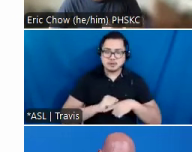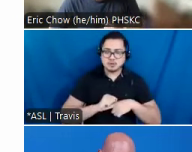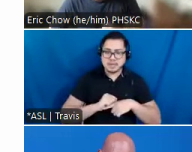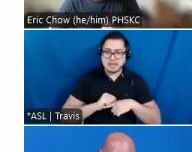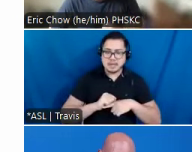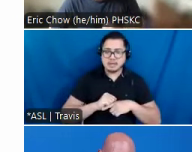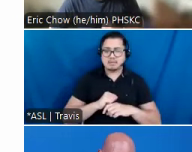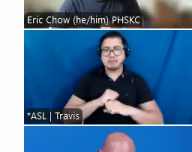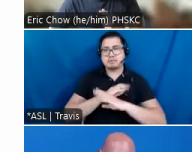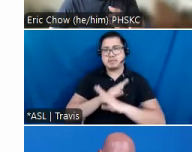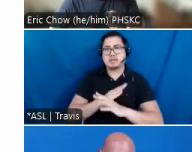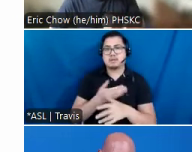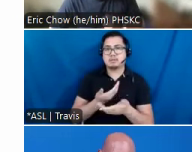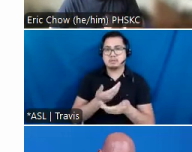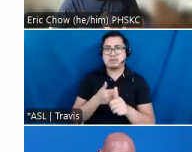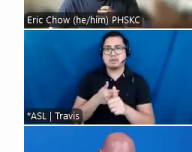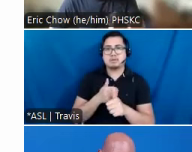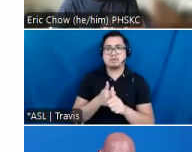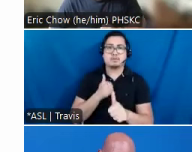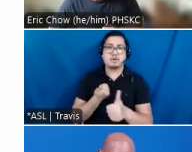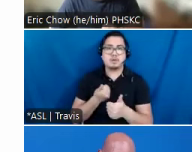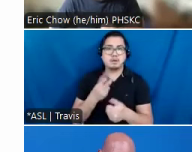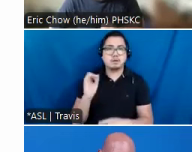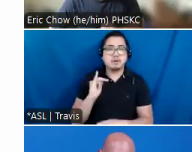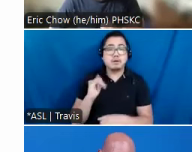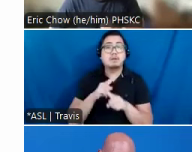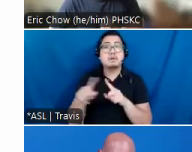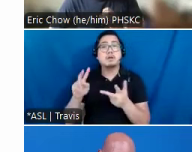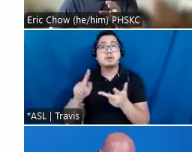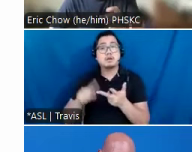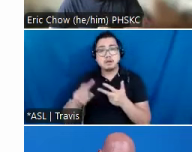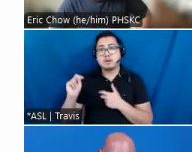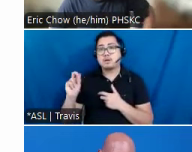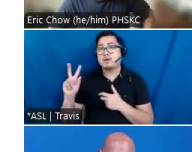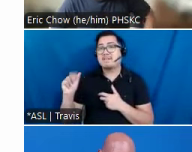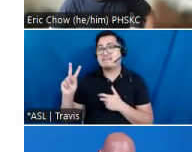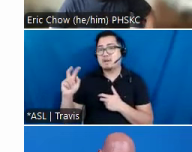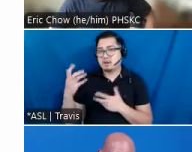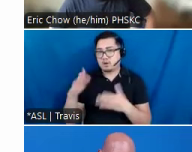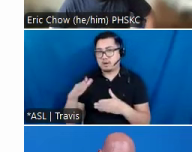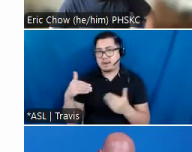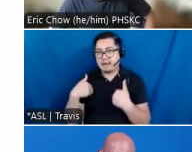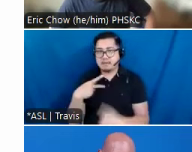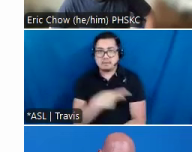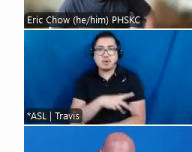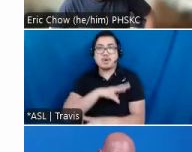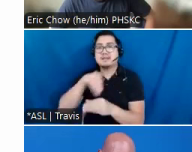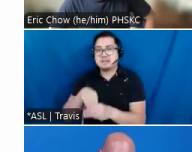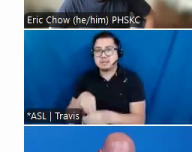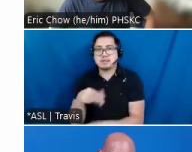protect against infection. Whereas Novavax already has that protein, and then your body learns based off of